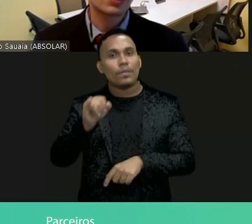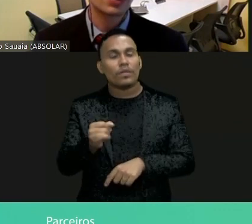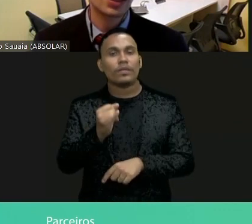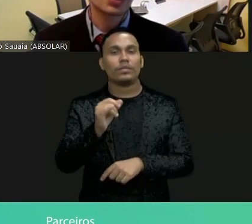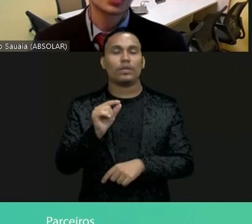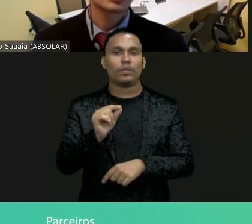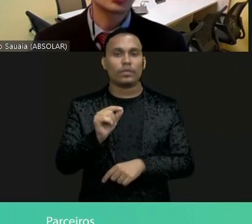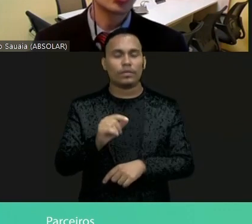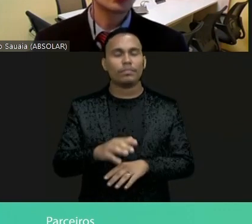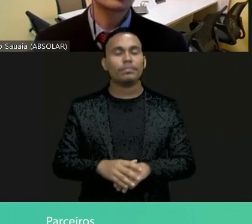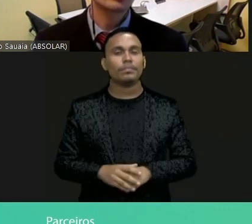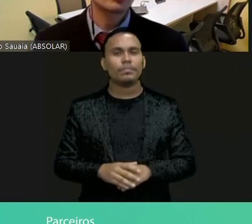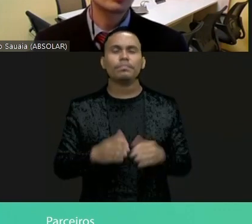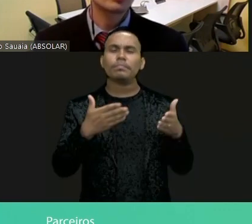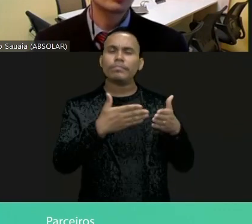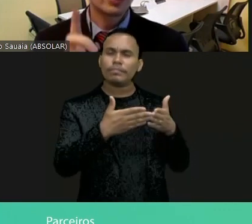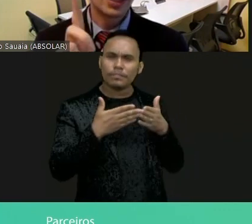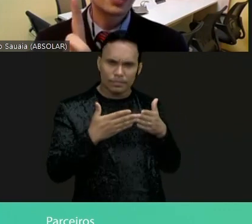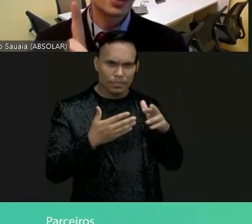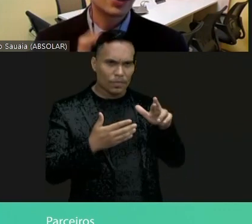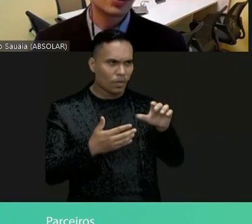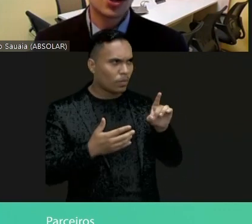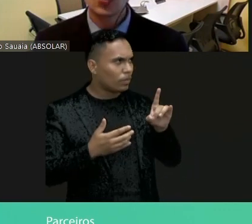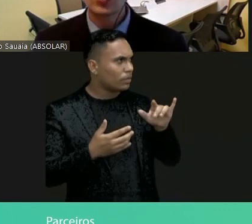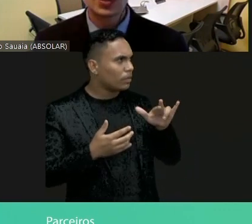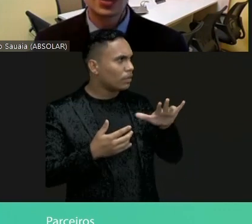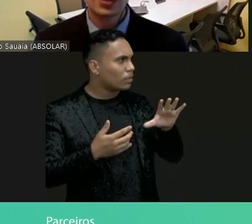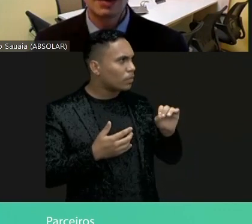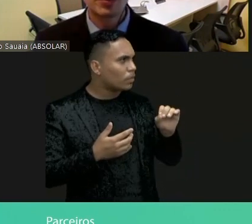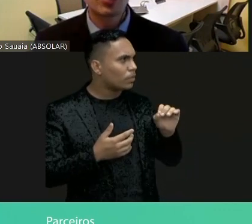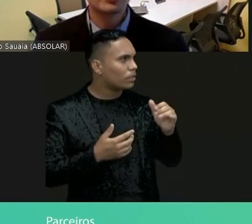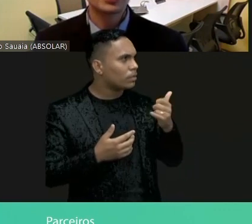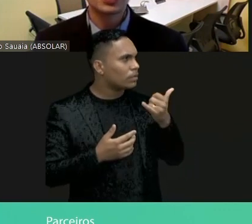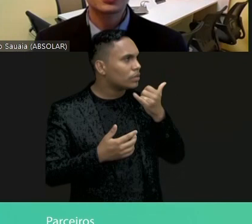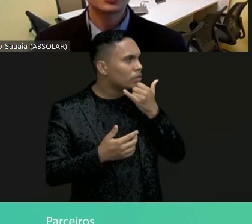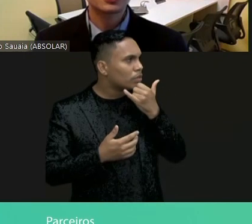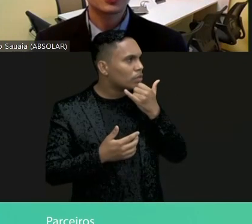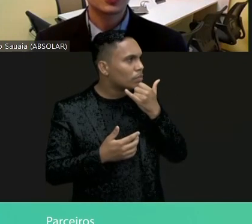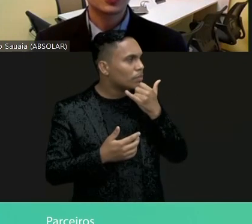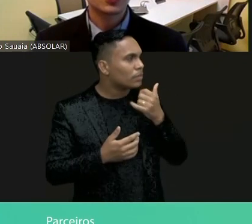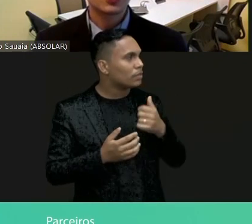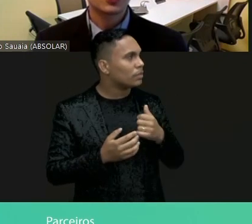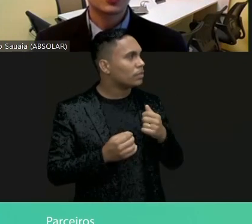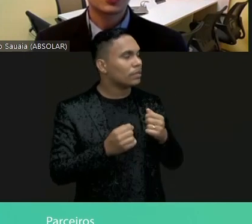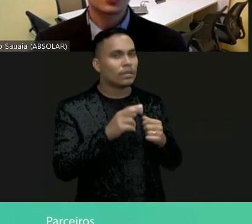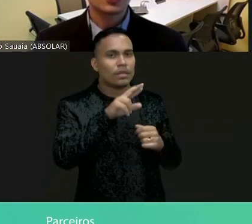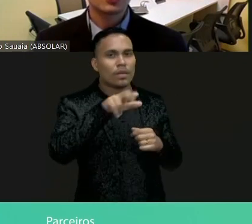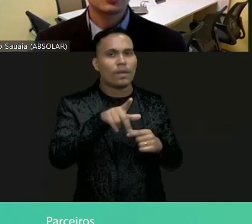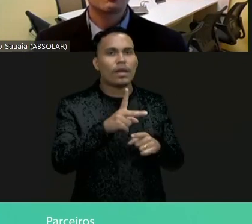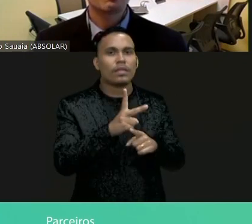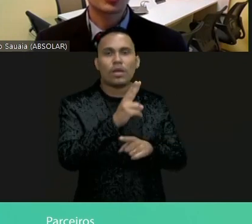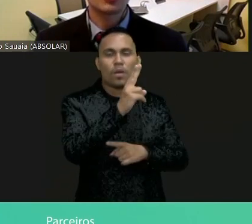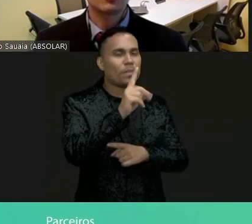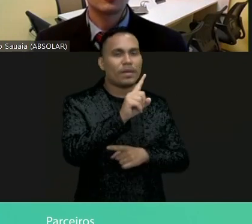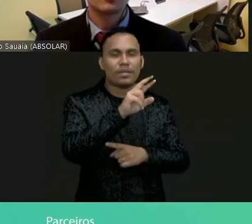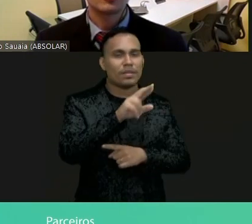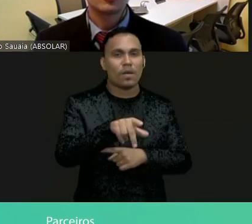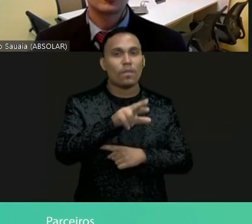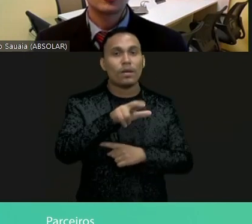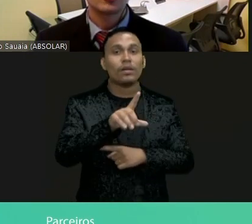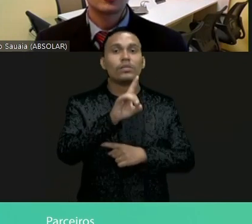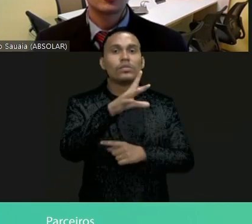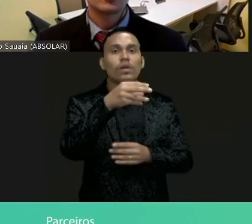take advantage of electrolyzers. Yeah, I'm almost done. No, I don't want to interrupt